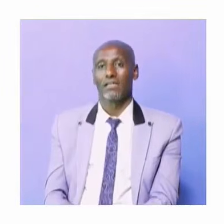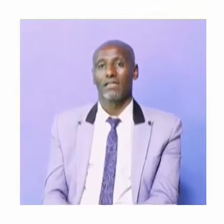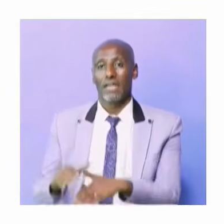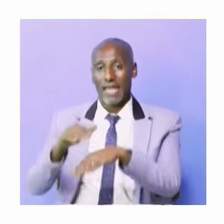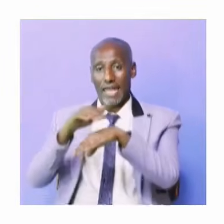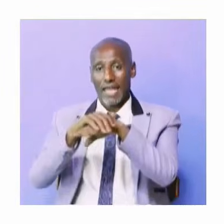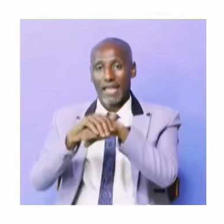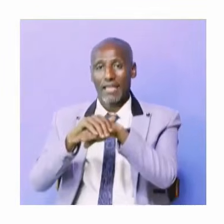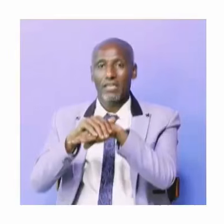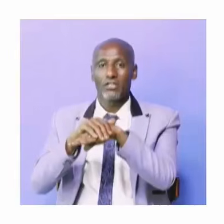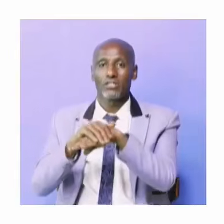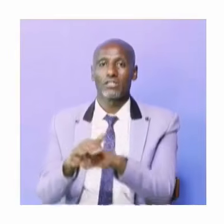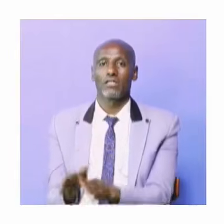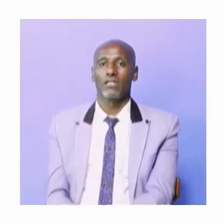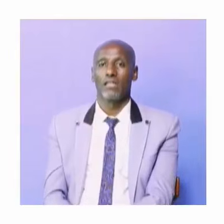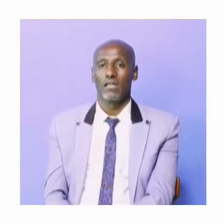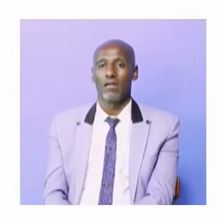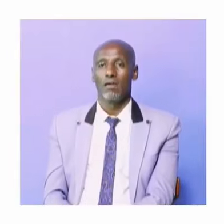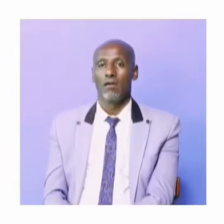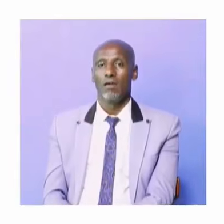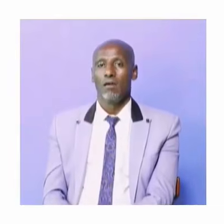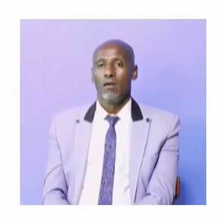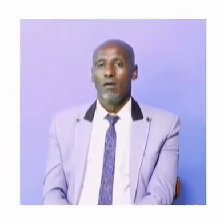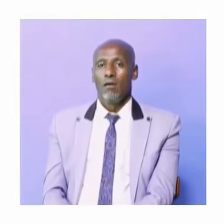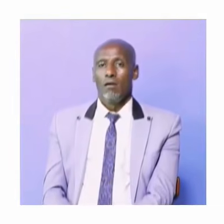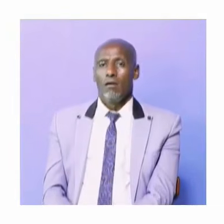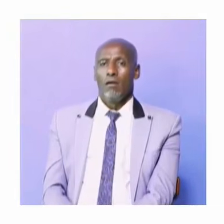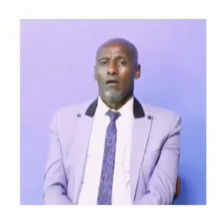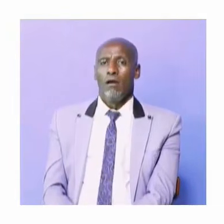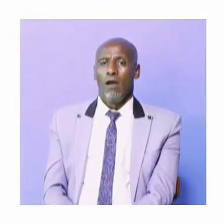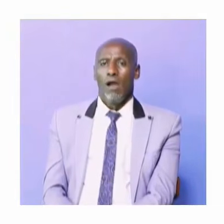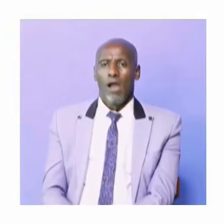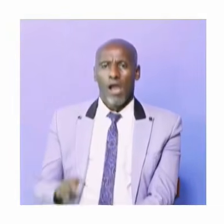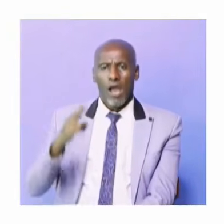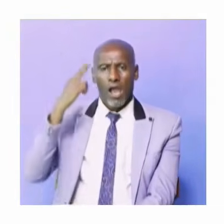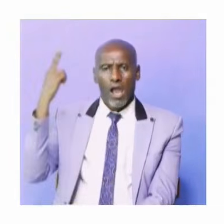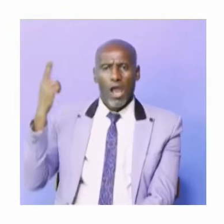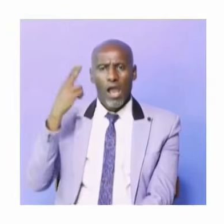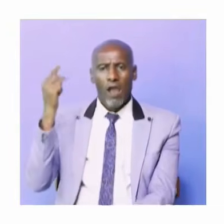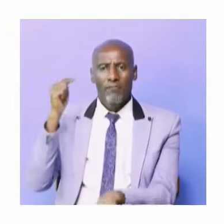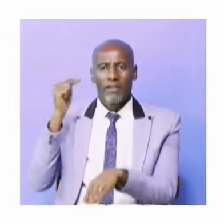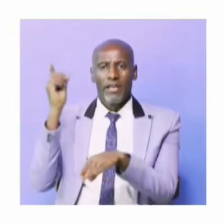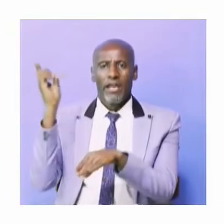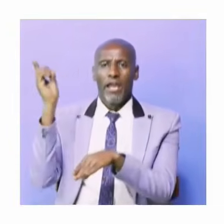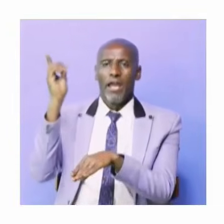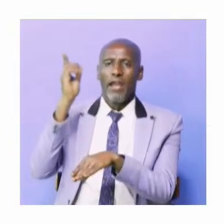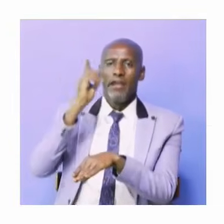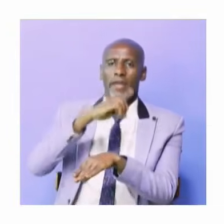English every day.